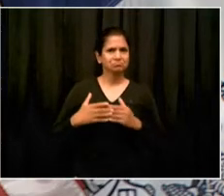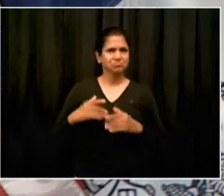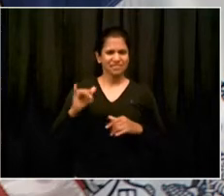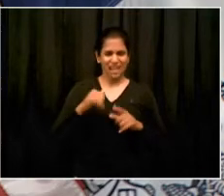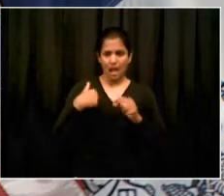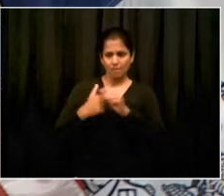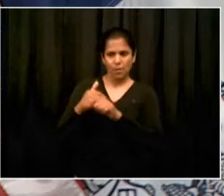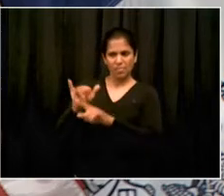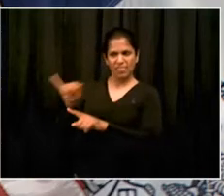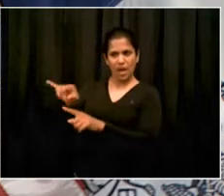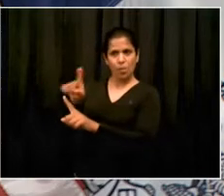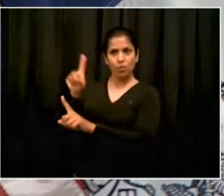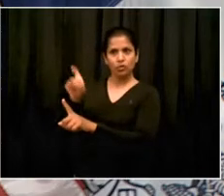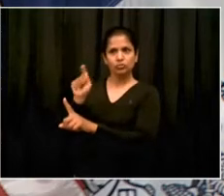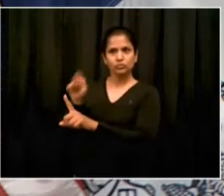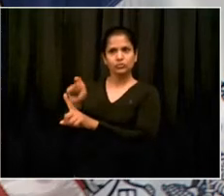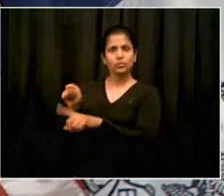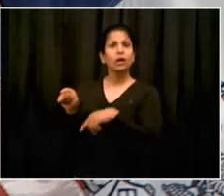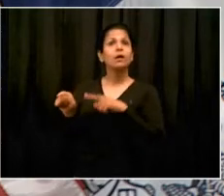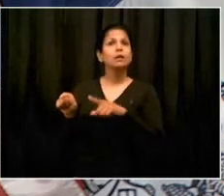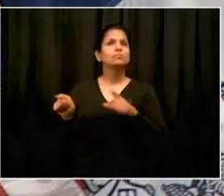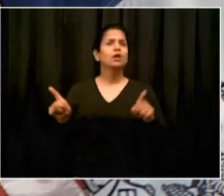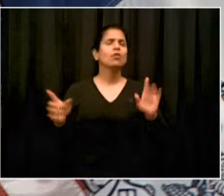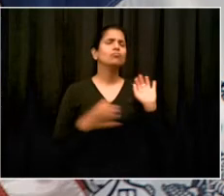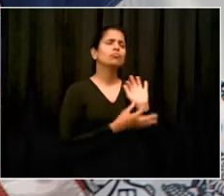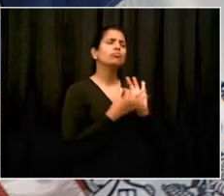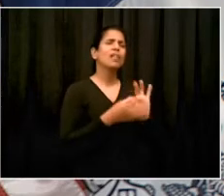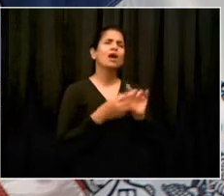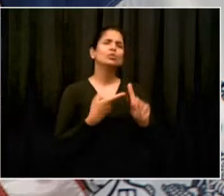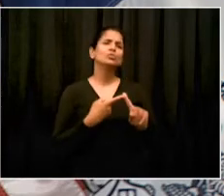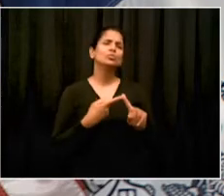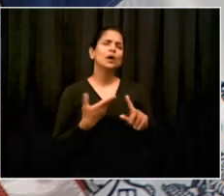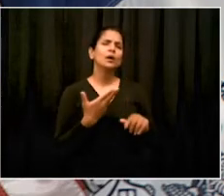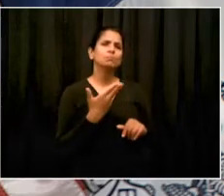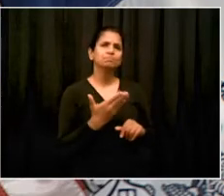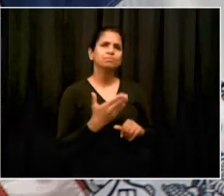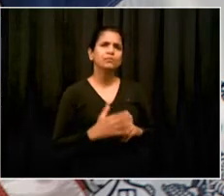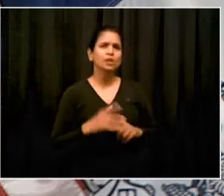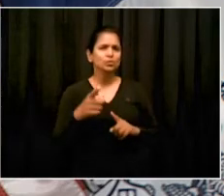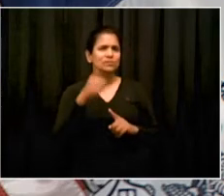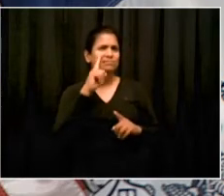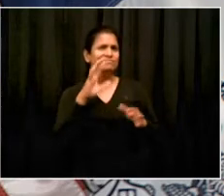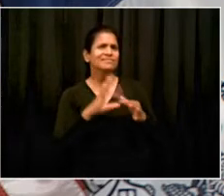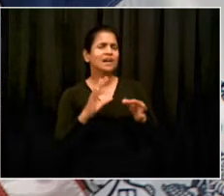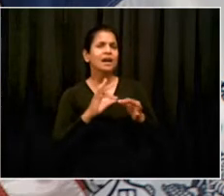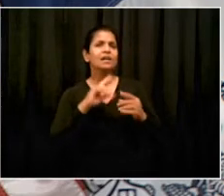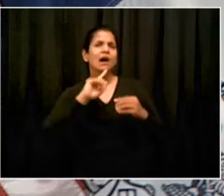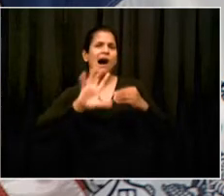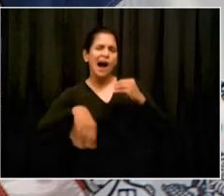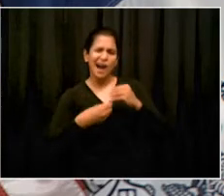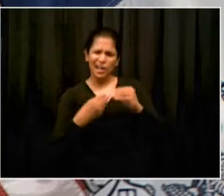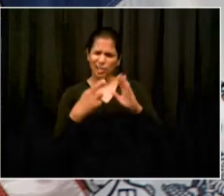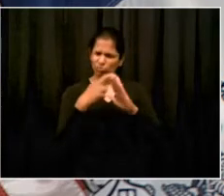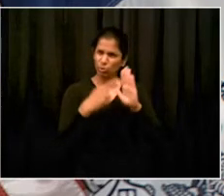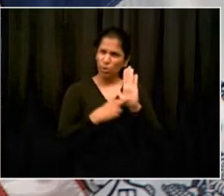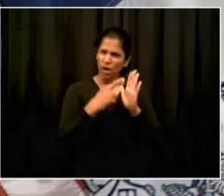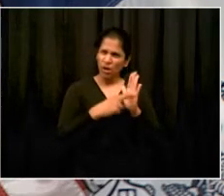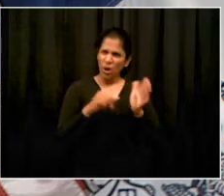to the additional restrictions, the additional measures, what would those be, and what would the trigger be for